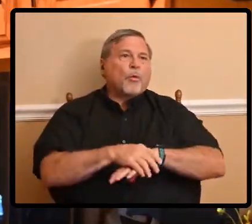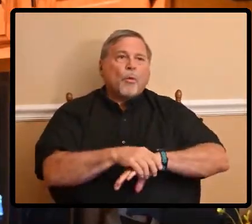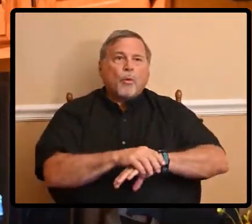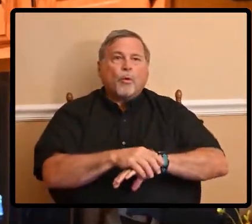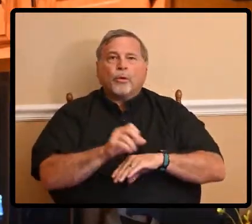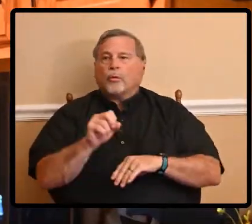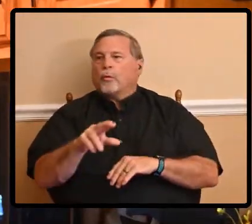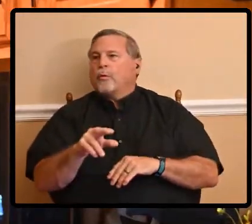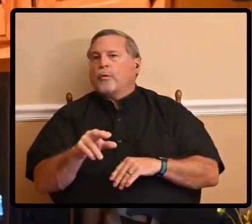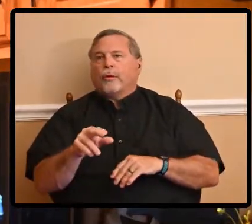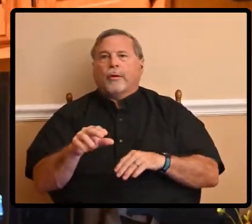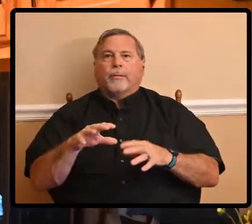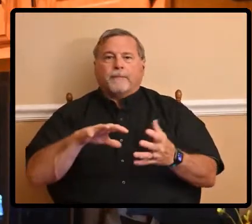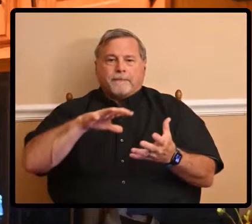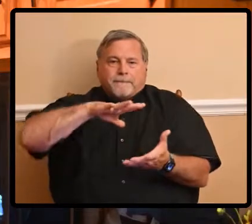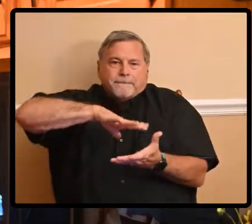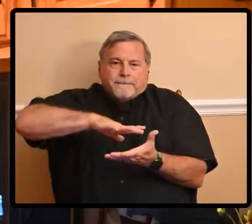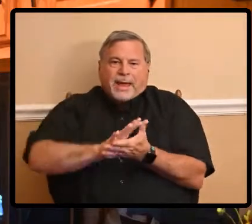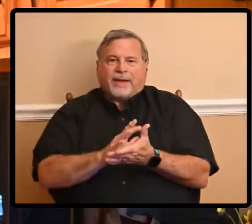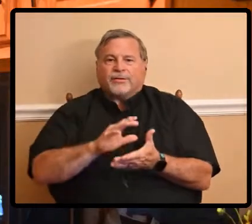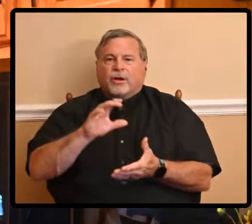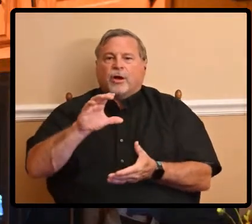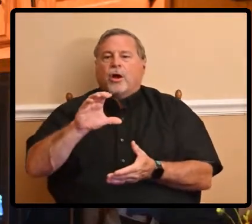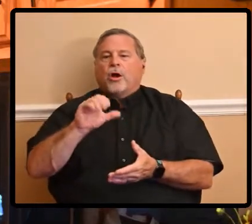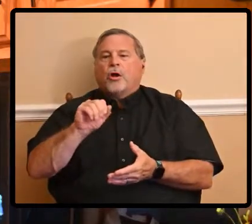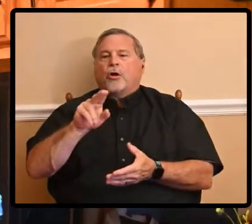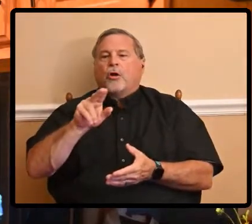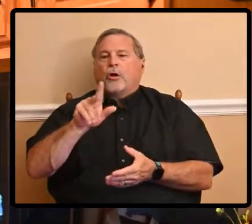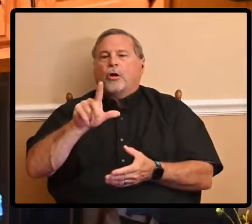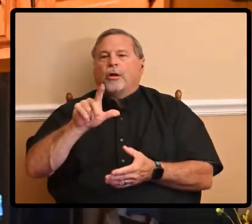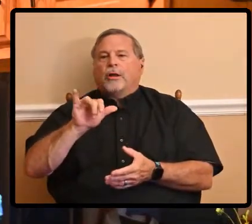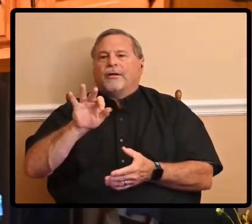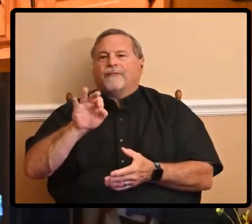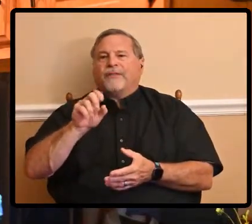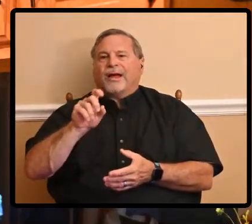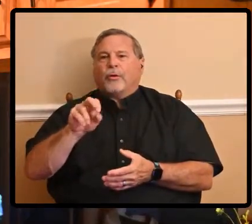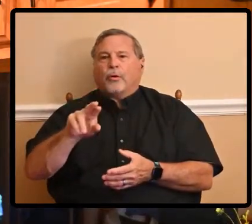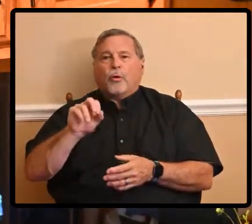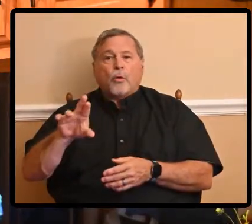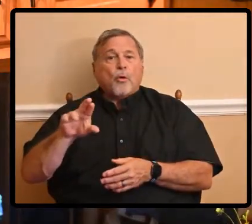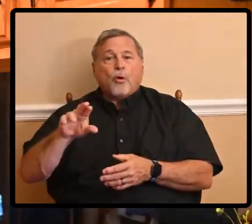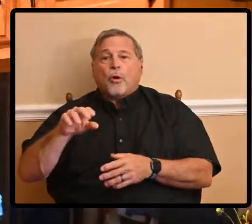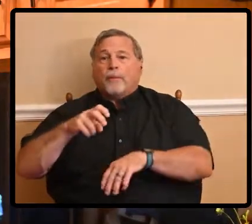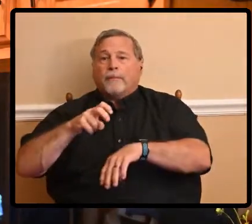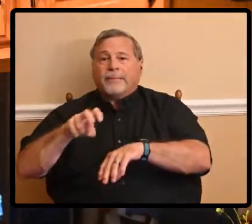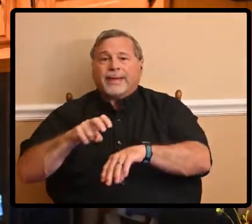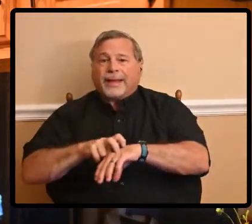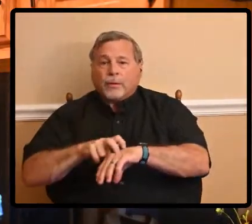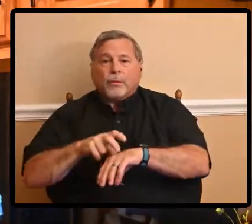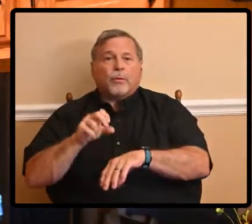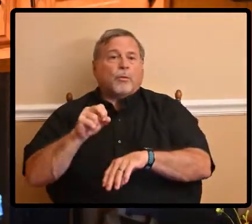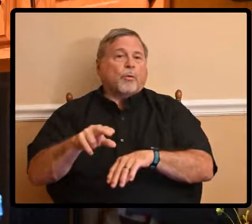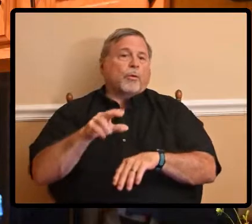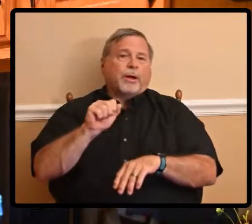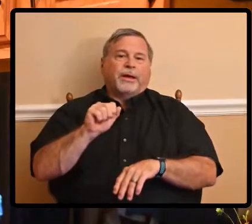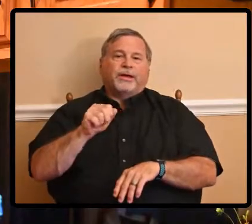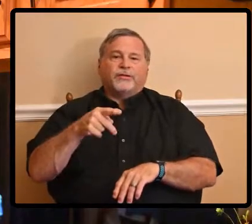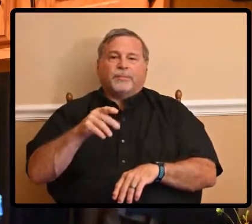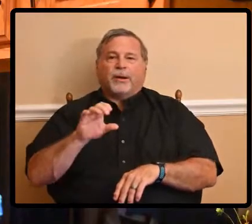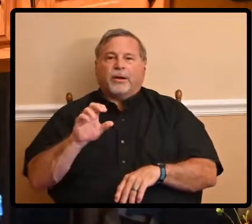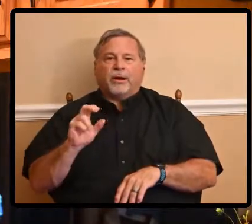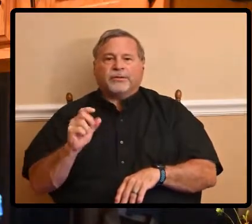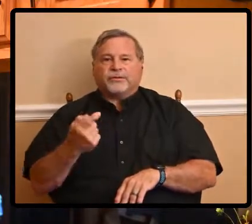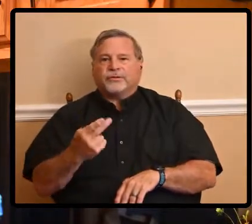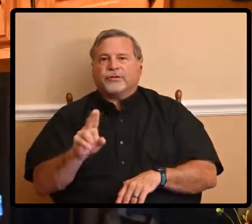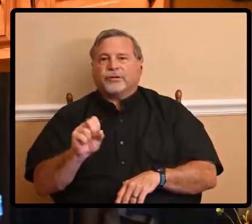this, maybe some mashed cauliflower or mashed potatoes if you're still doing starch. Maybe a little asparagus on the side, a